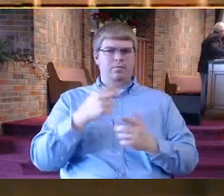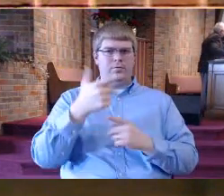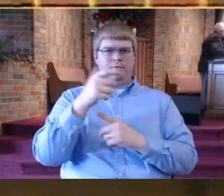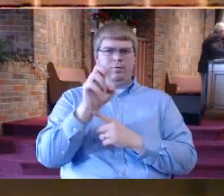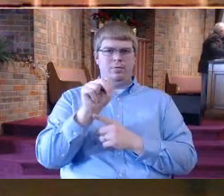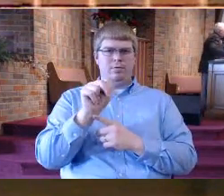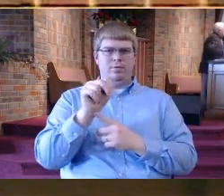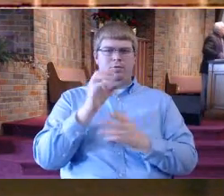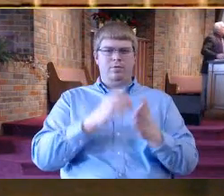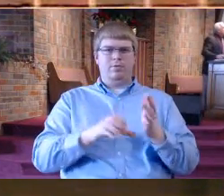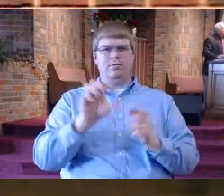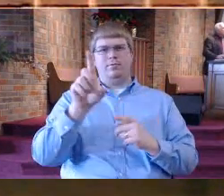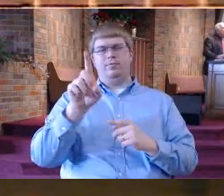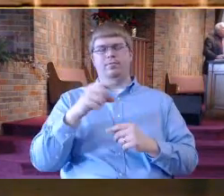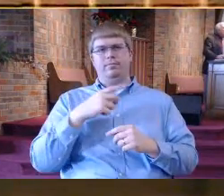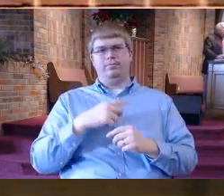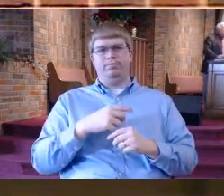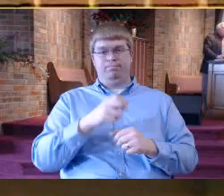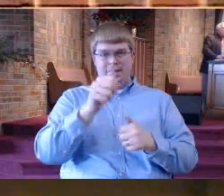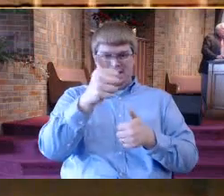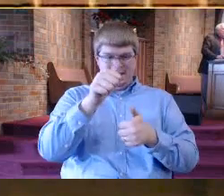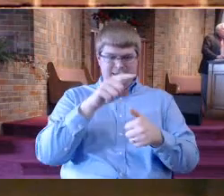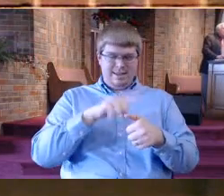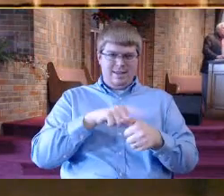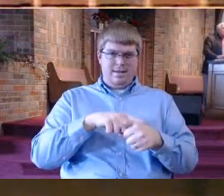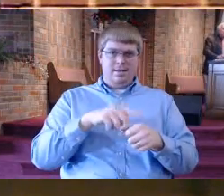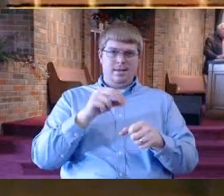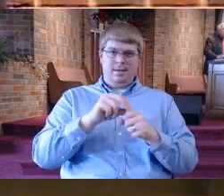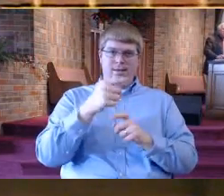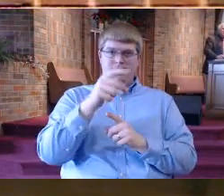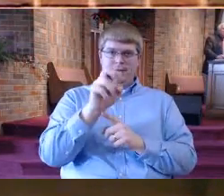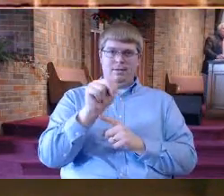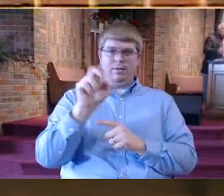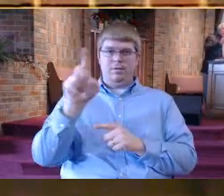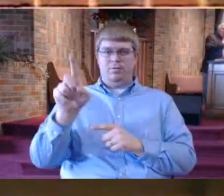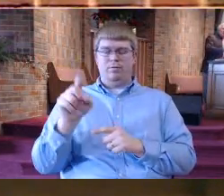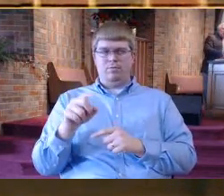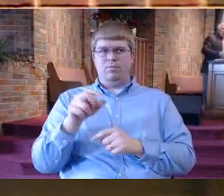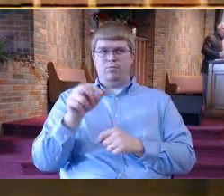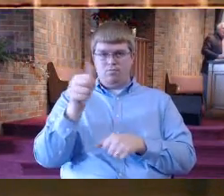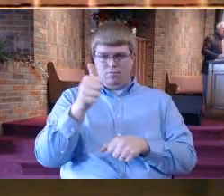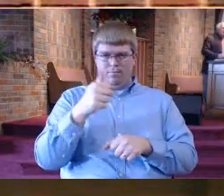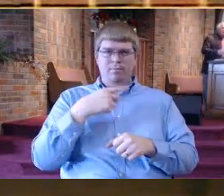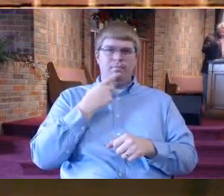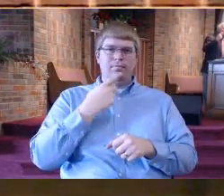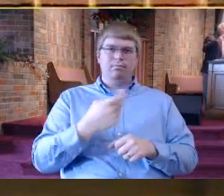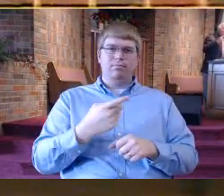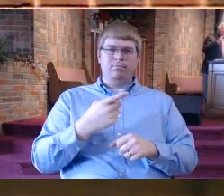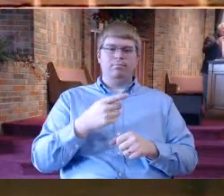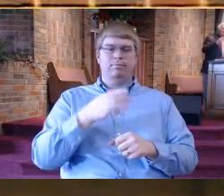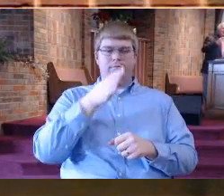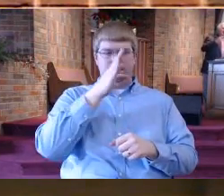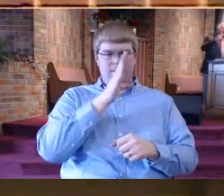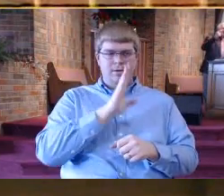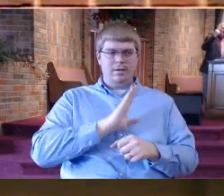10 times in Genesis chapter 1 alone, the scriptures record for us,